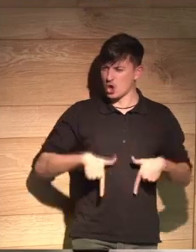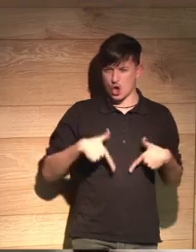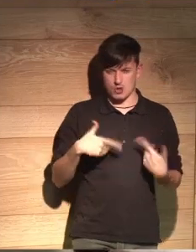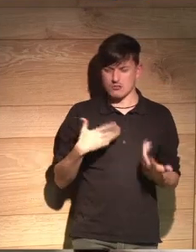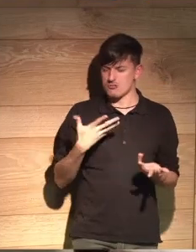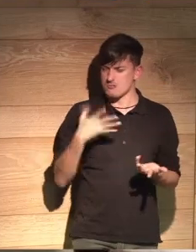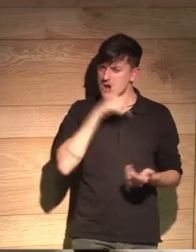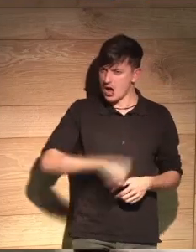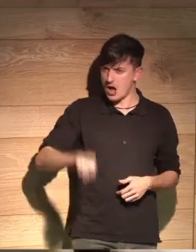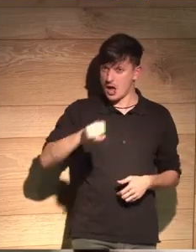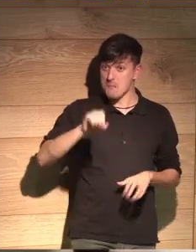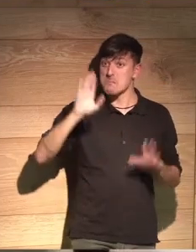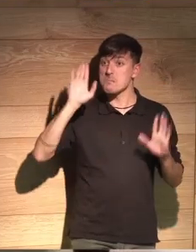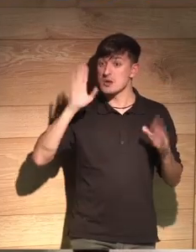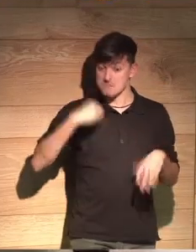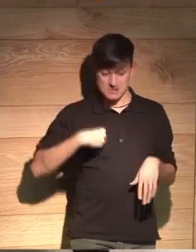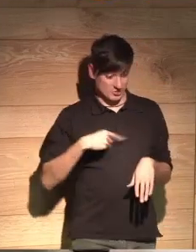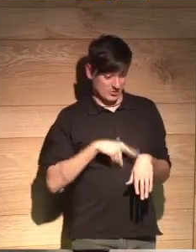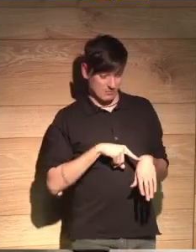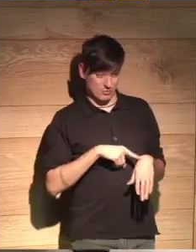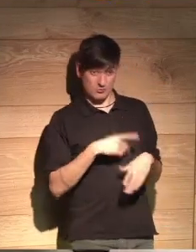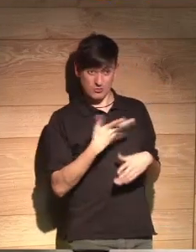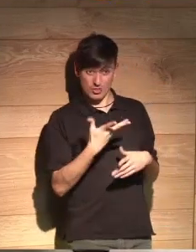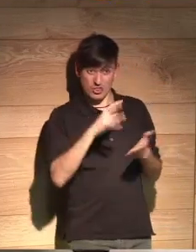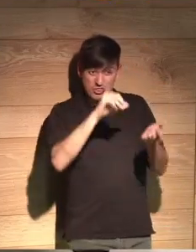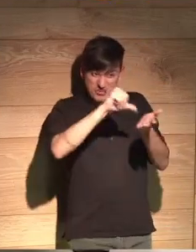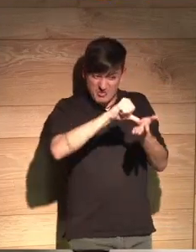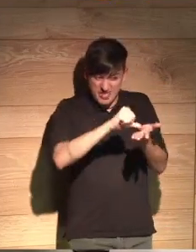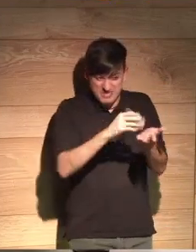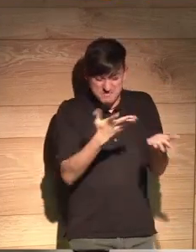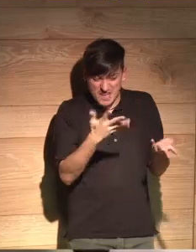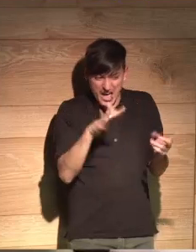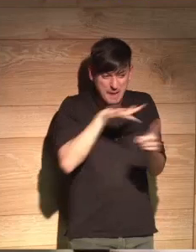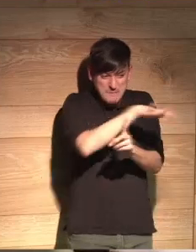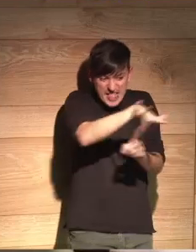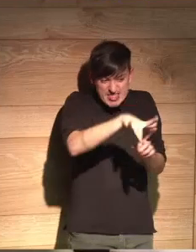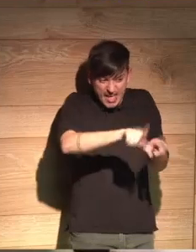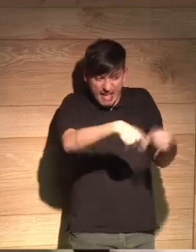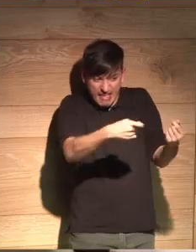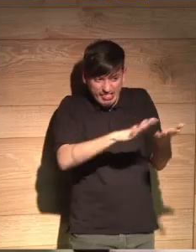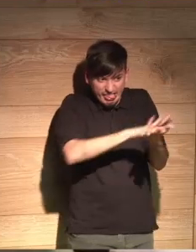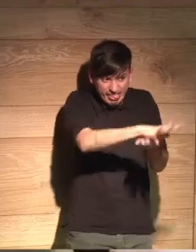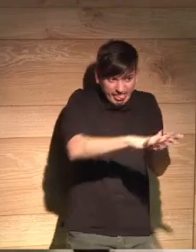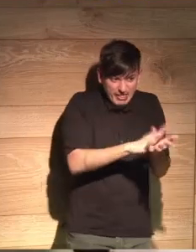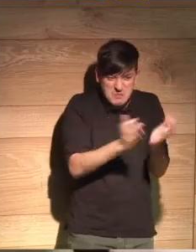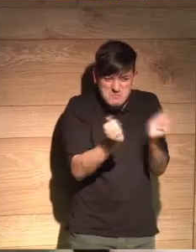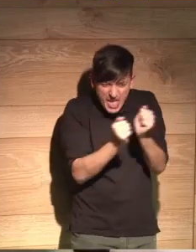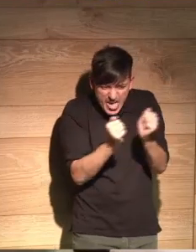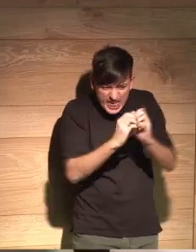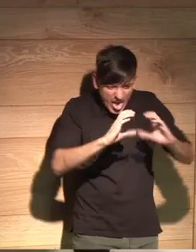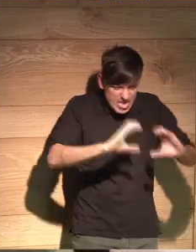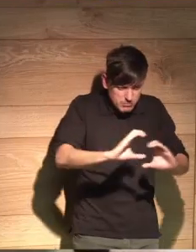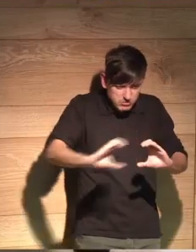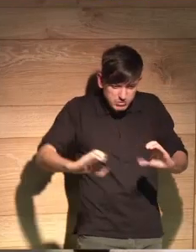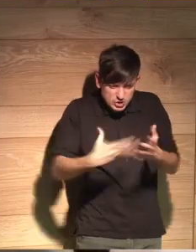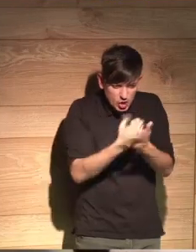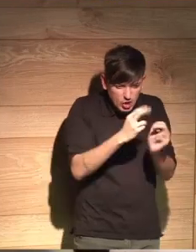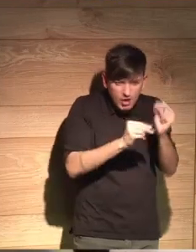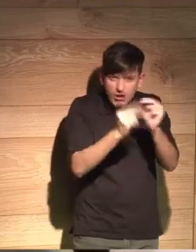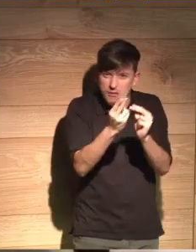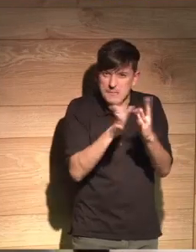lot of time in Tokyo. I spent a lot of time in Tokyo, but cities are destroying the environment because